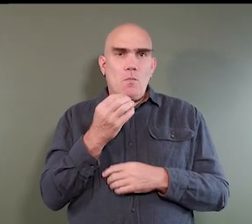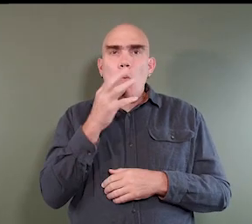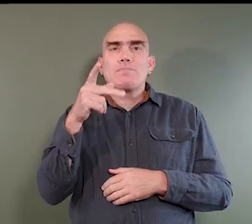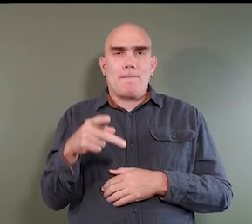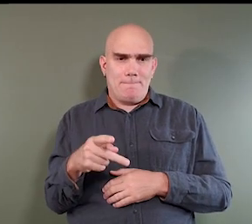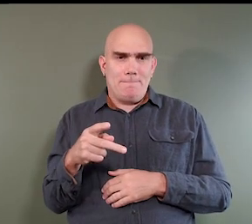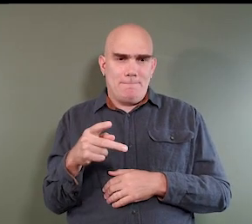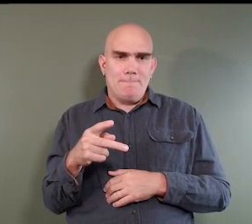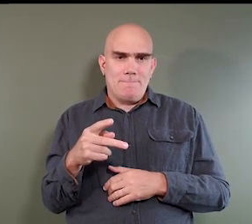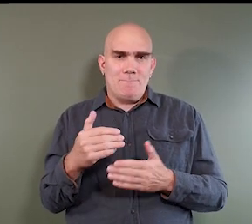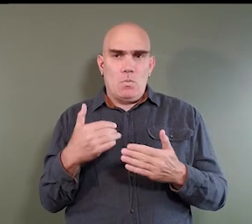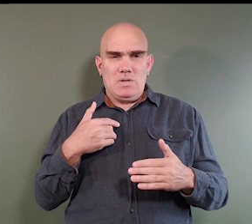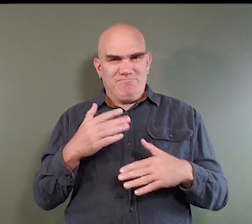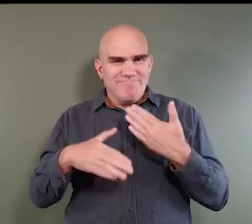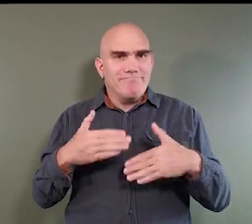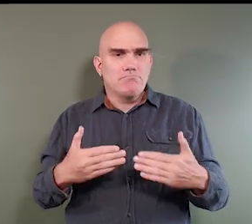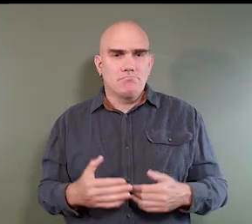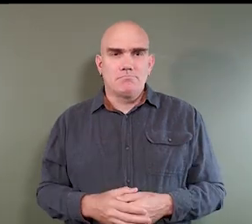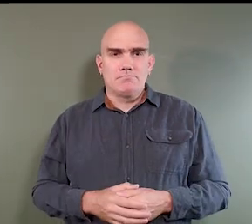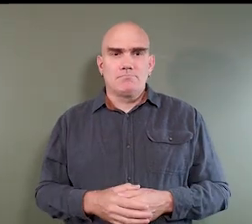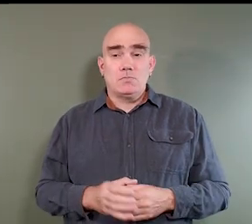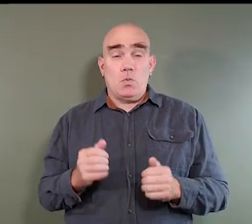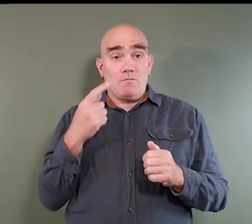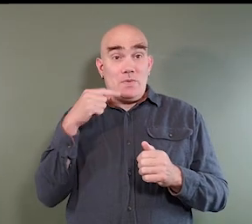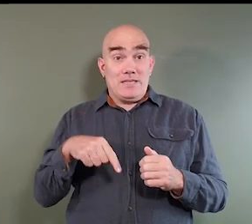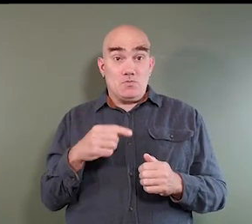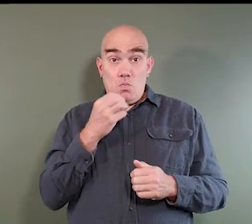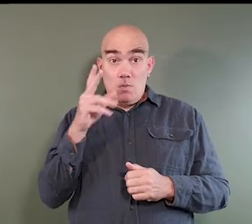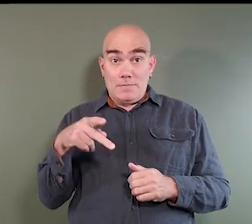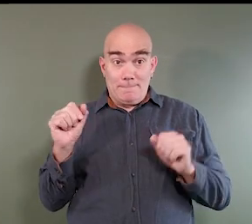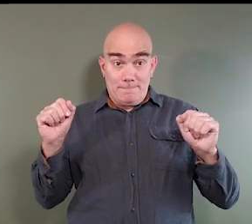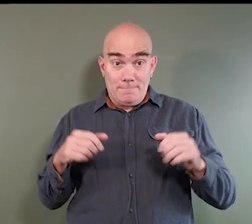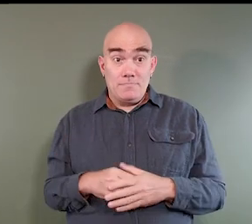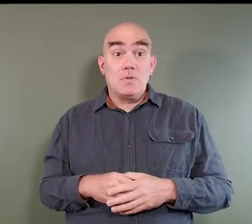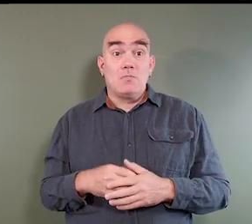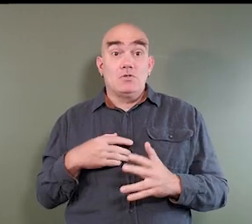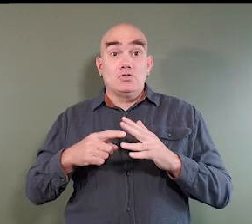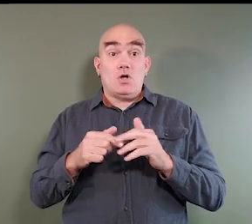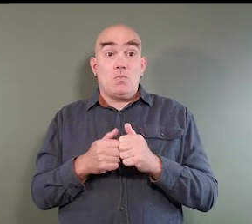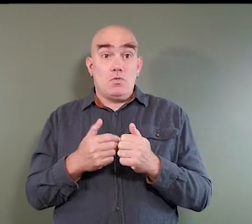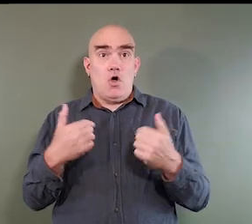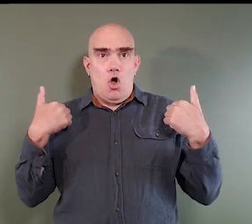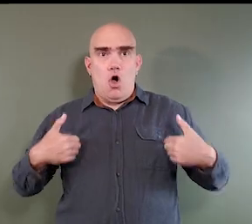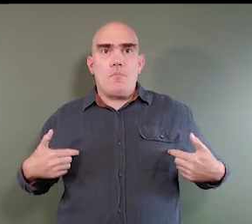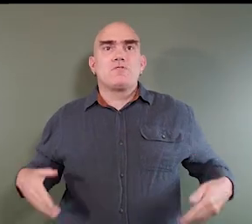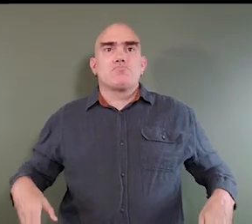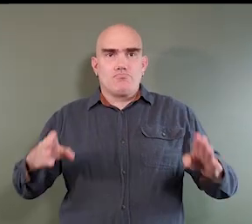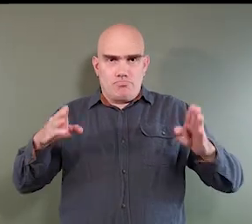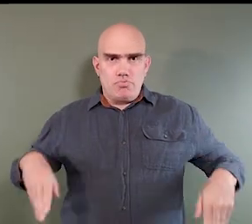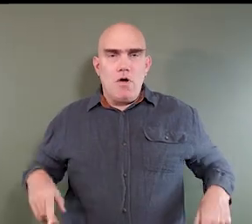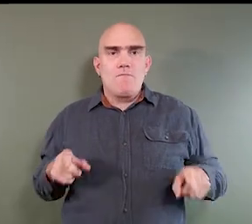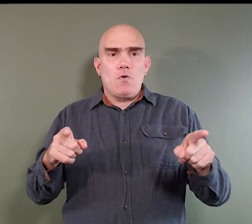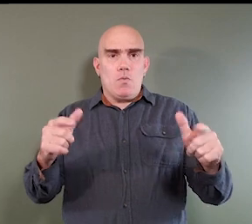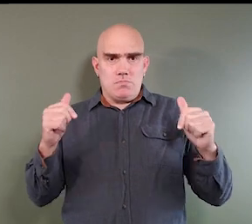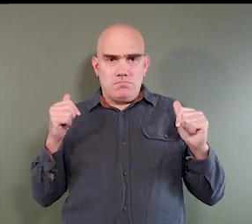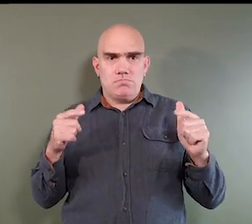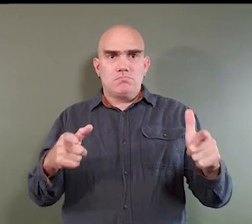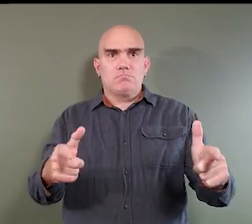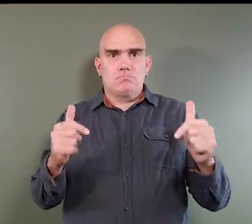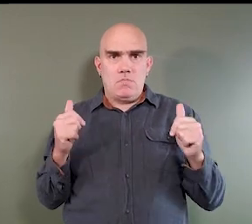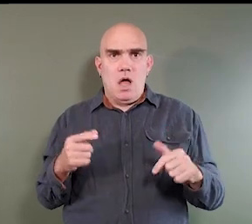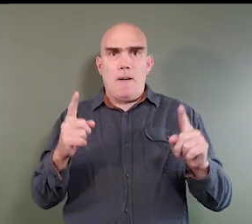up before we get moving. So for this warm up, we're going to start swinging our arms forward, up and